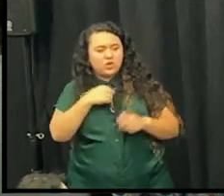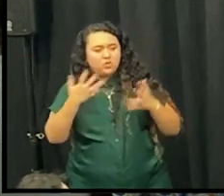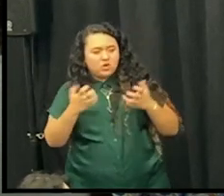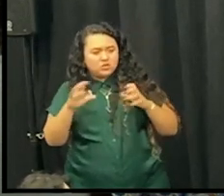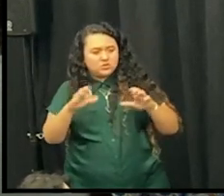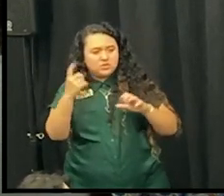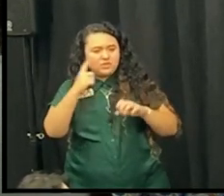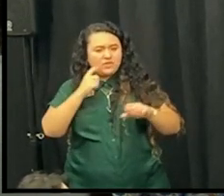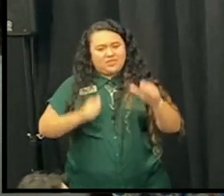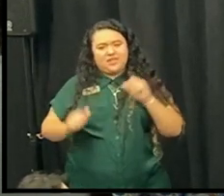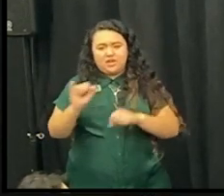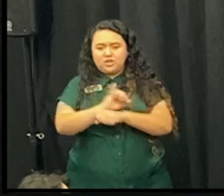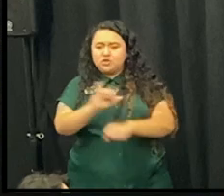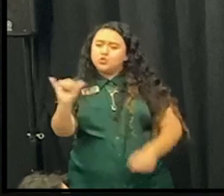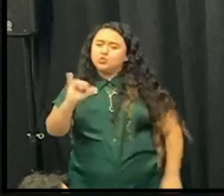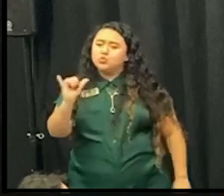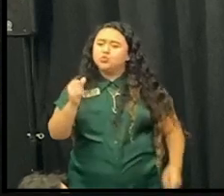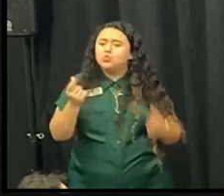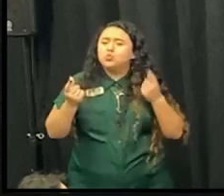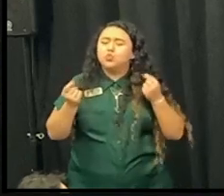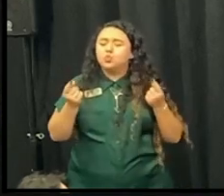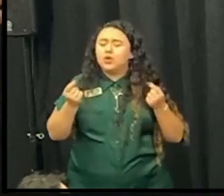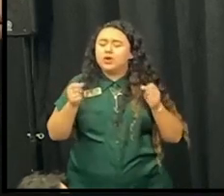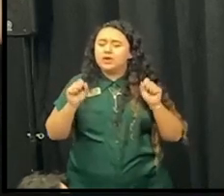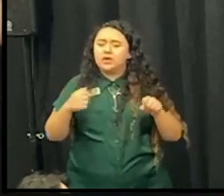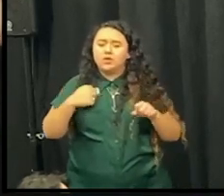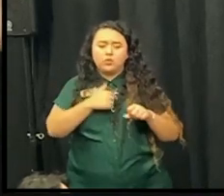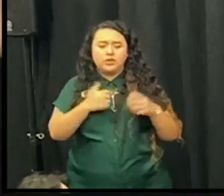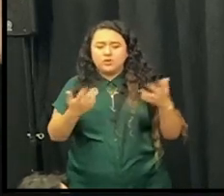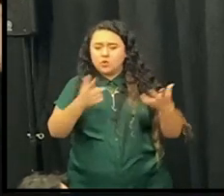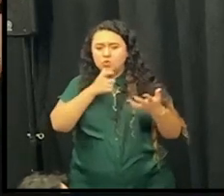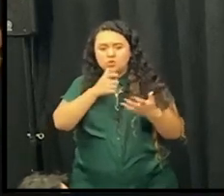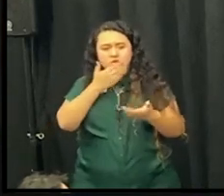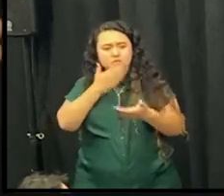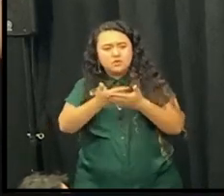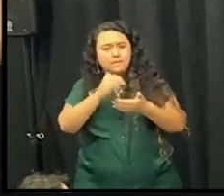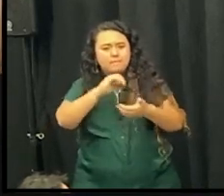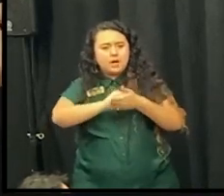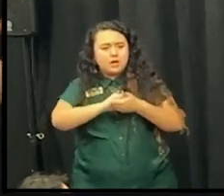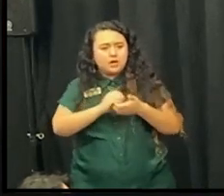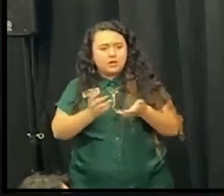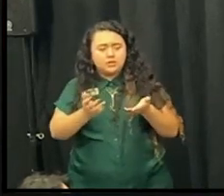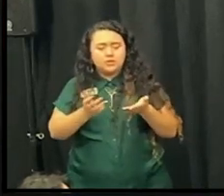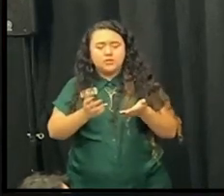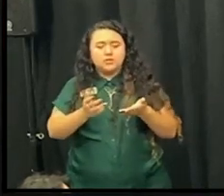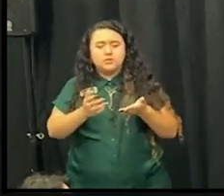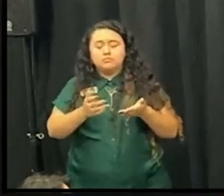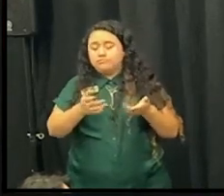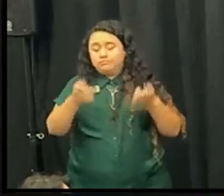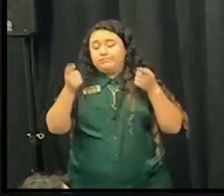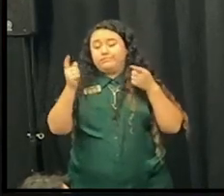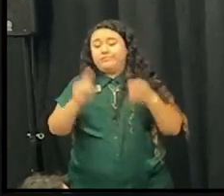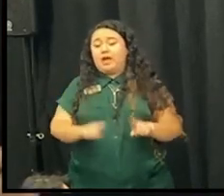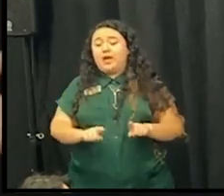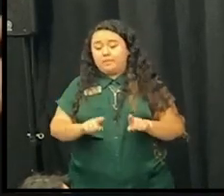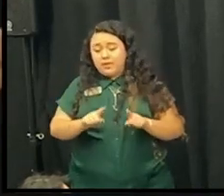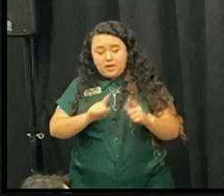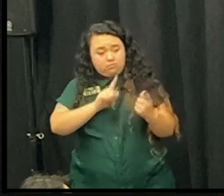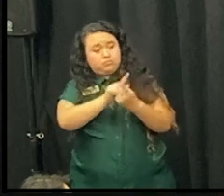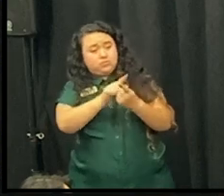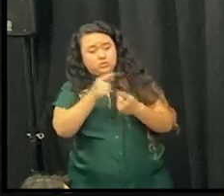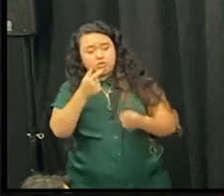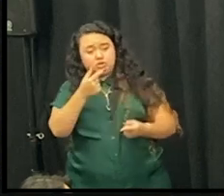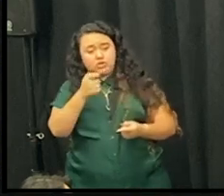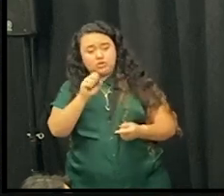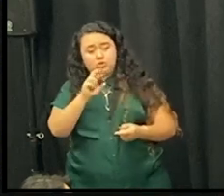something for the theater industry. Who would be a good partner? And just coincidentally, he ran into Georgia at a